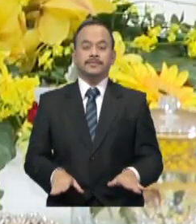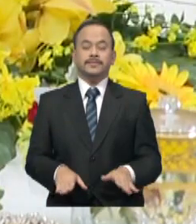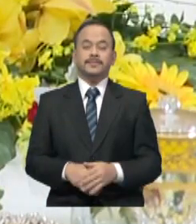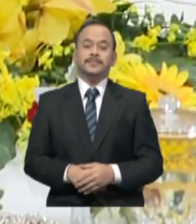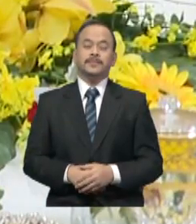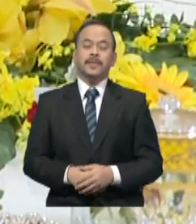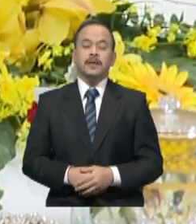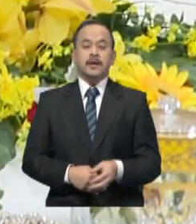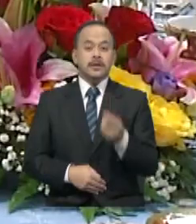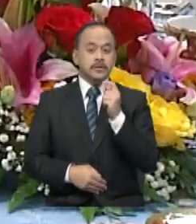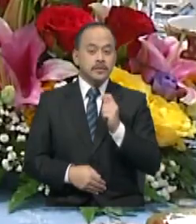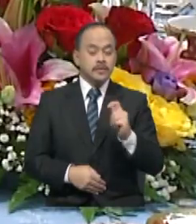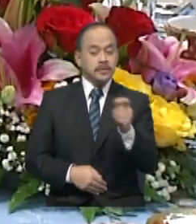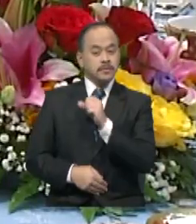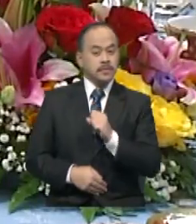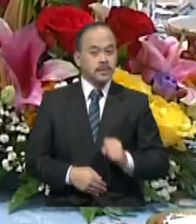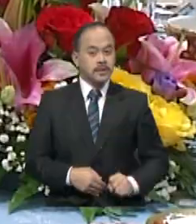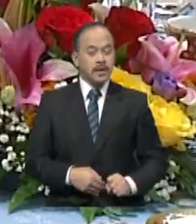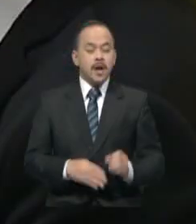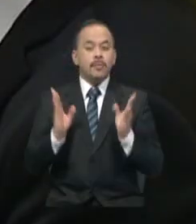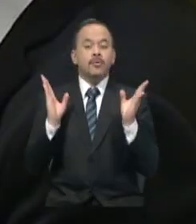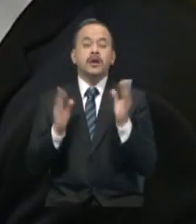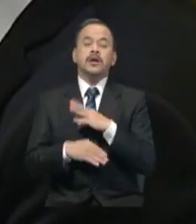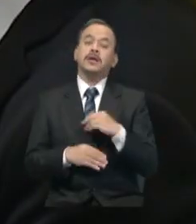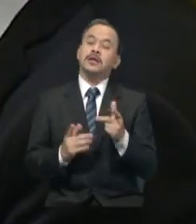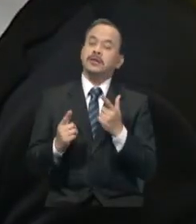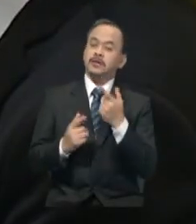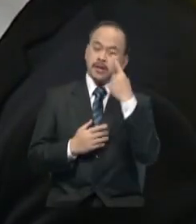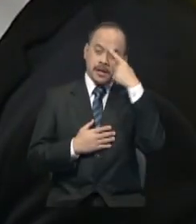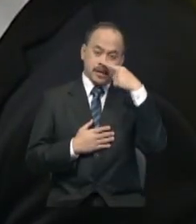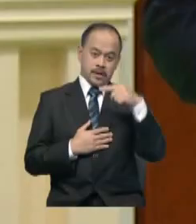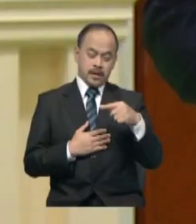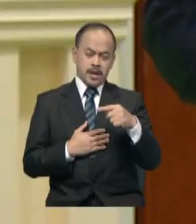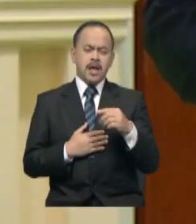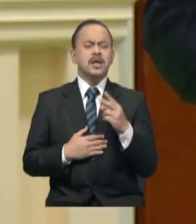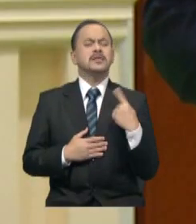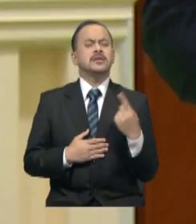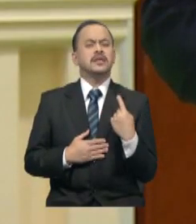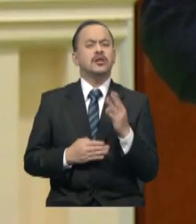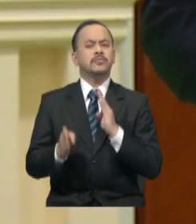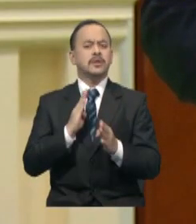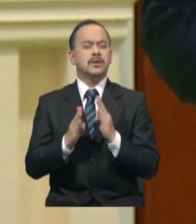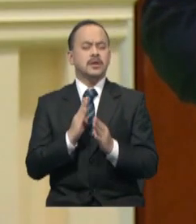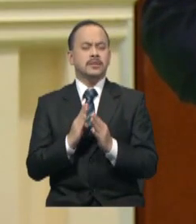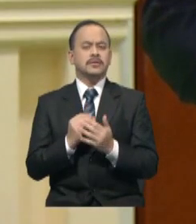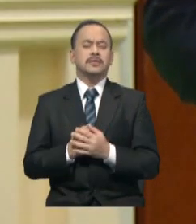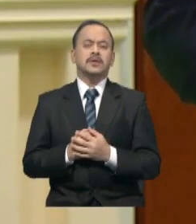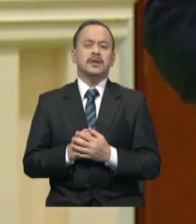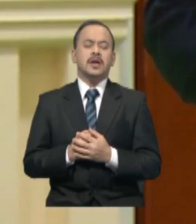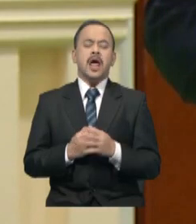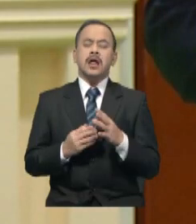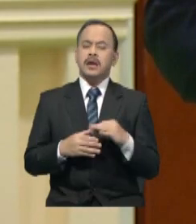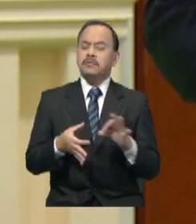Baginda juga bertitah negara Brunei Darussalam dan Thailand sentiasa mengadakan perbincangan antara satu sama lain